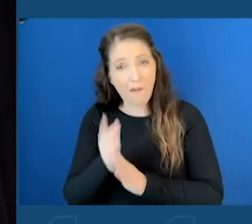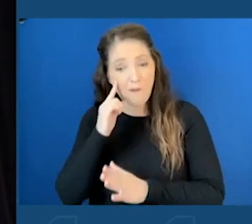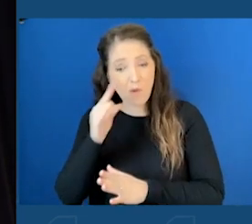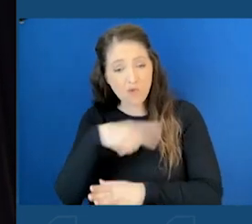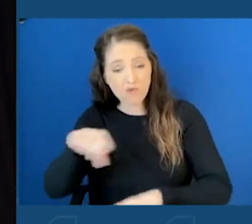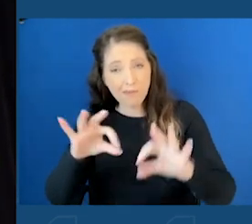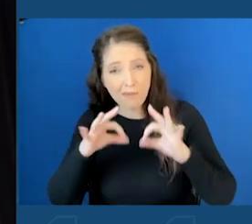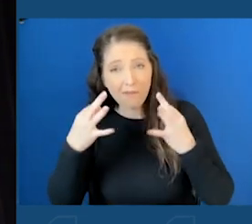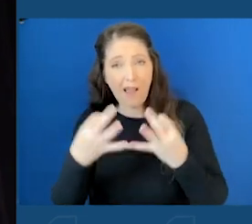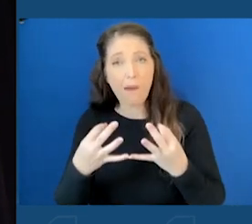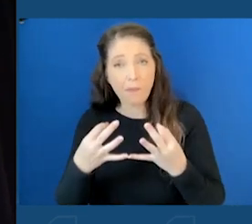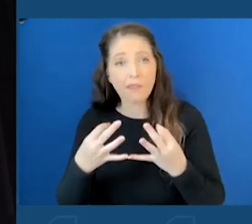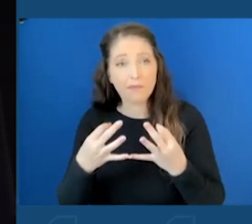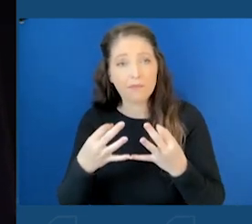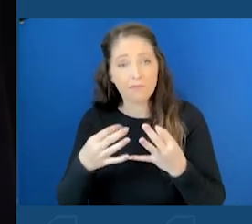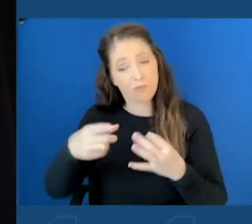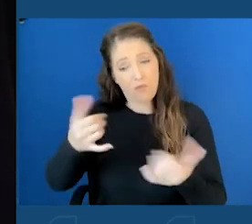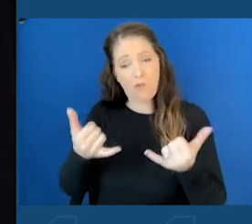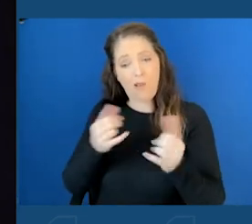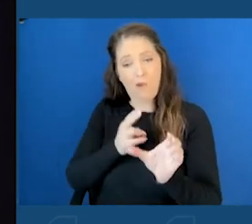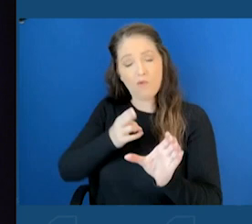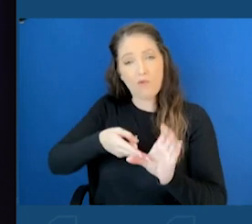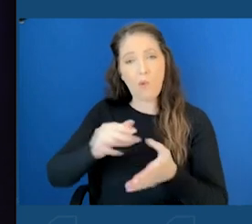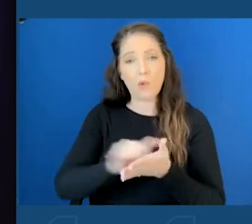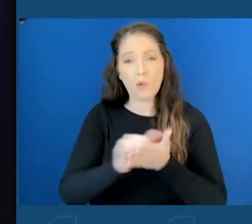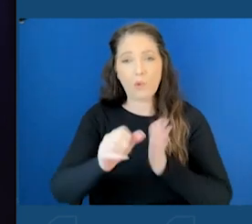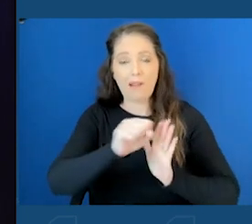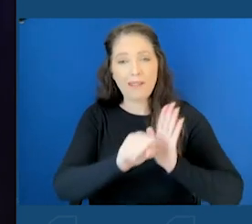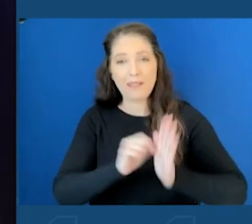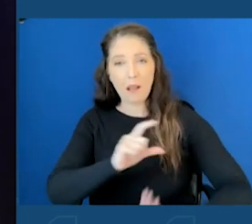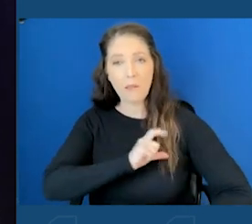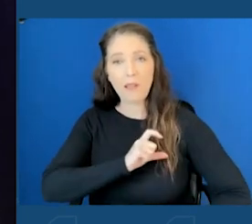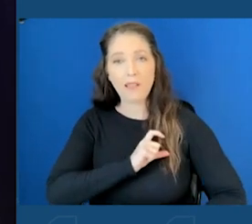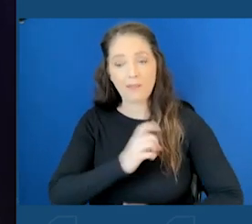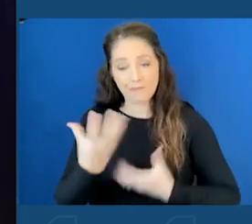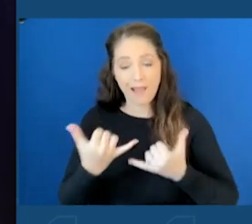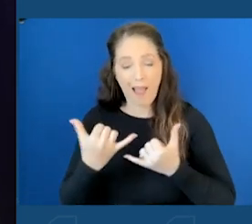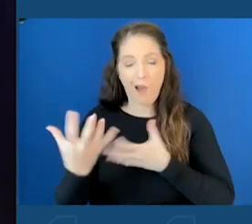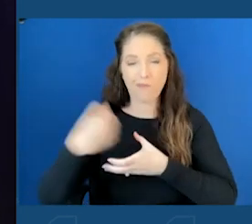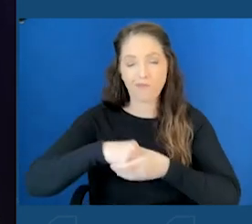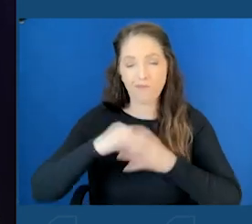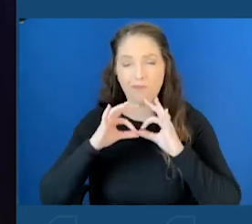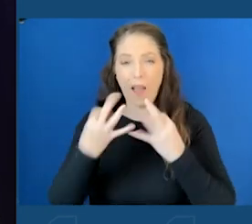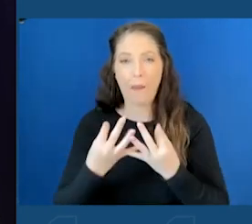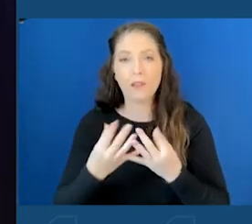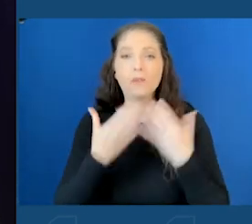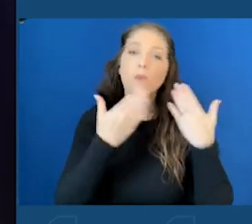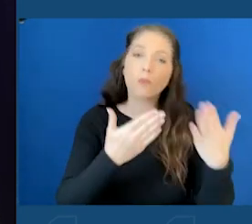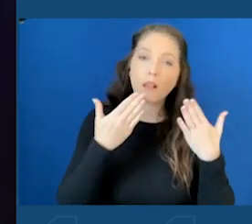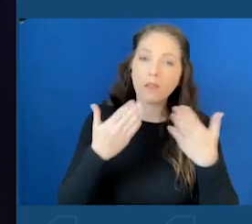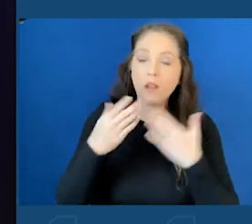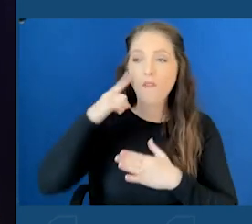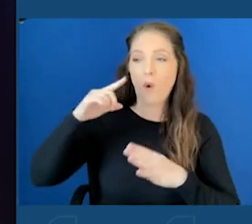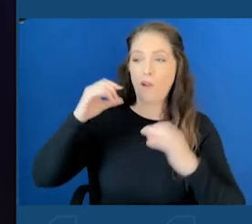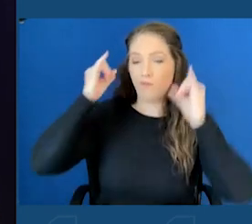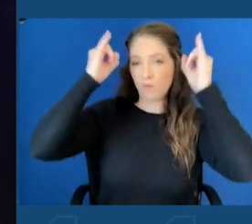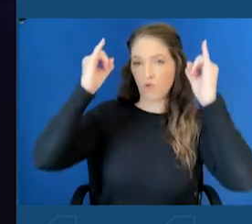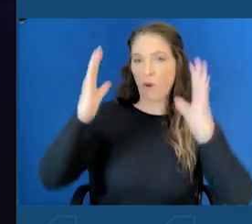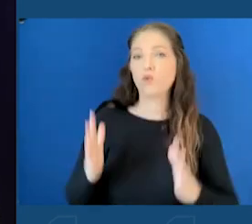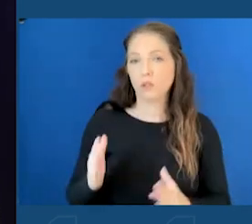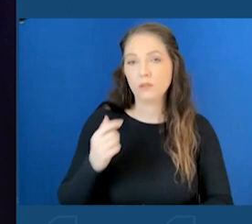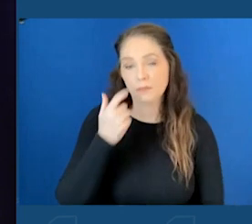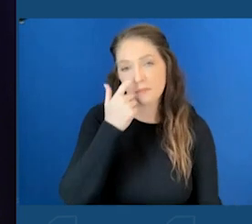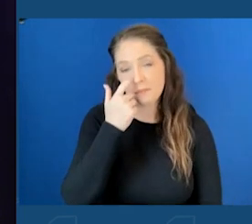the ranks of the New York State Police. You're part of a family, so thank you to all of you, the training instructors.